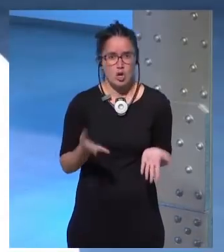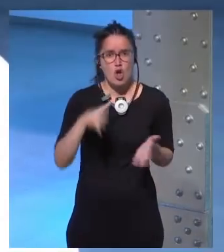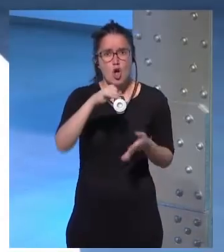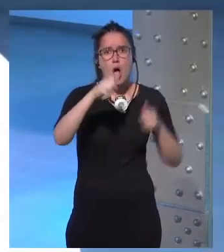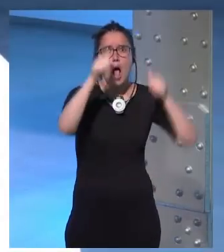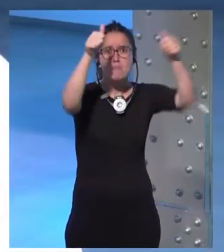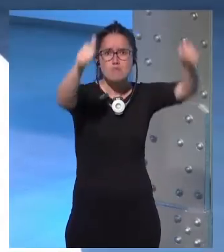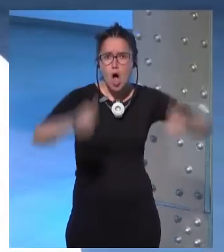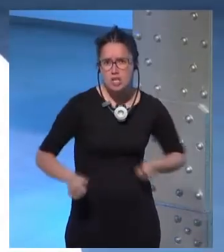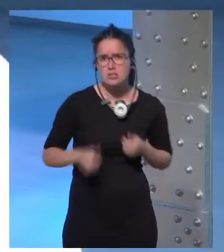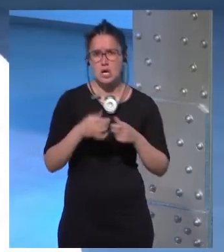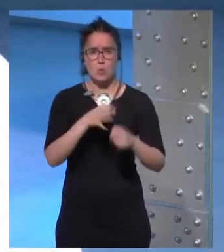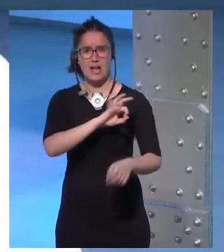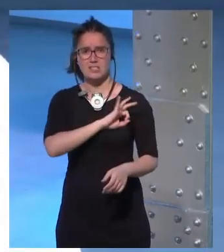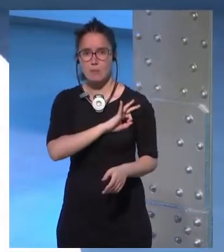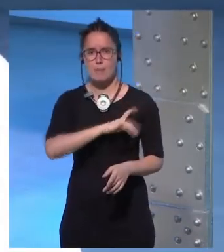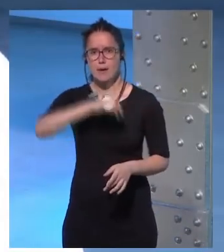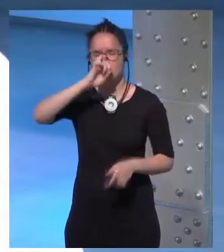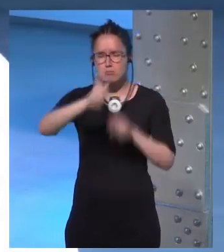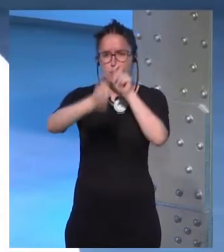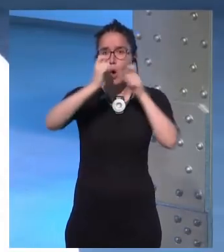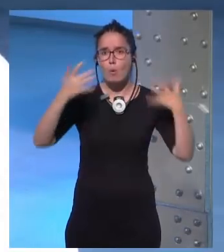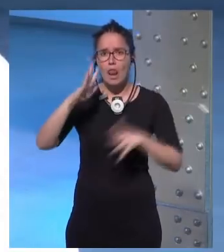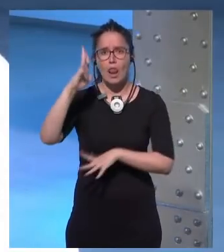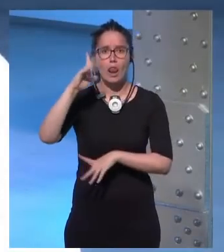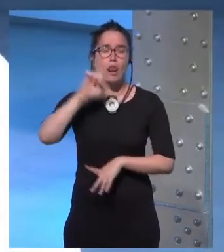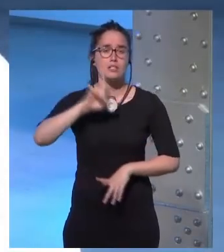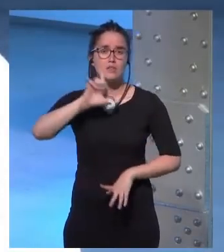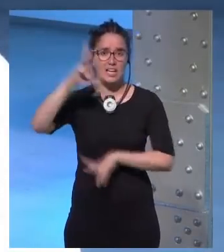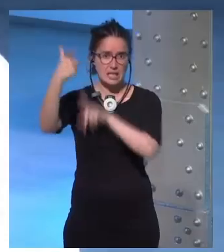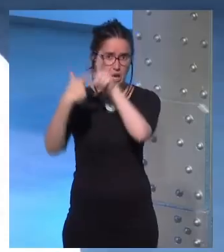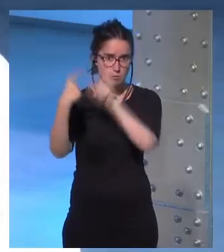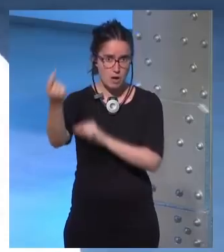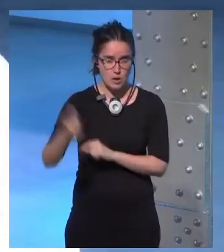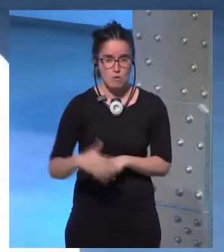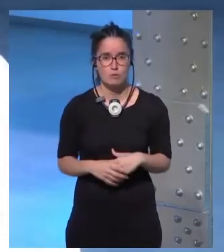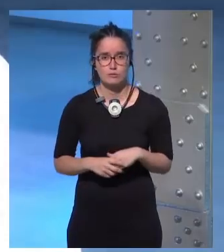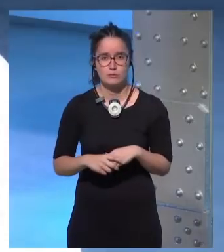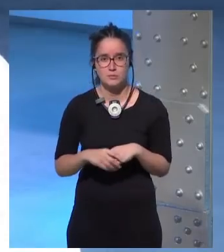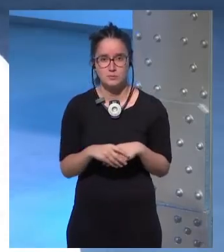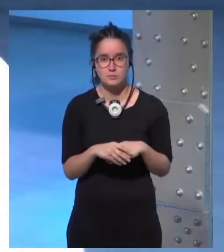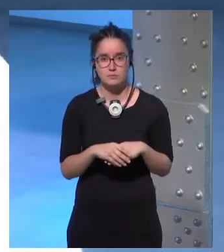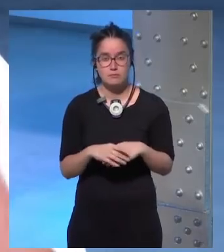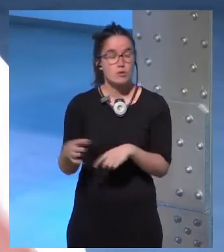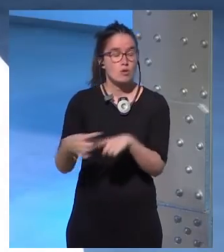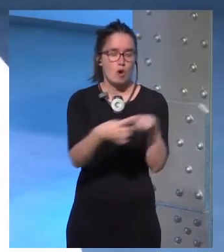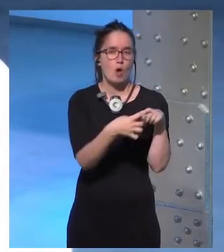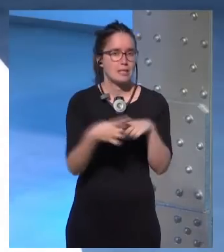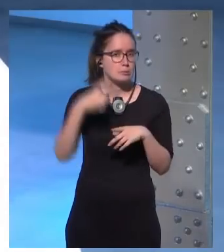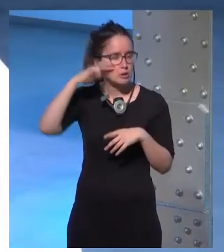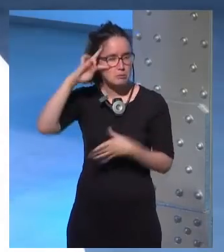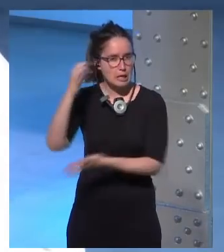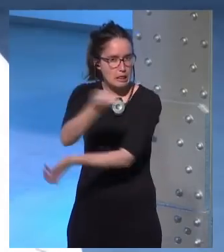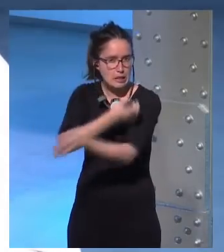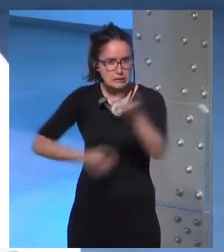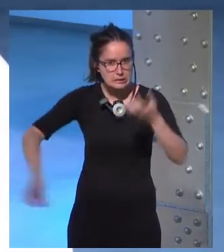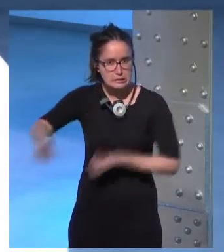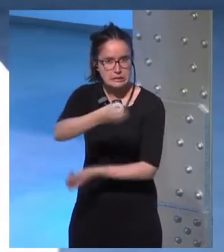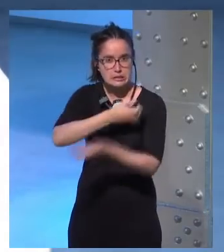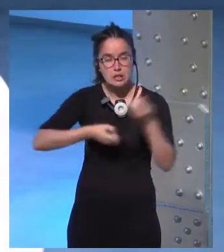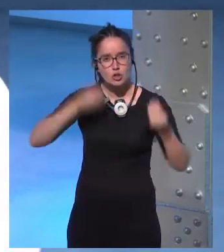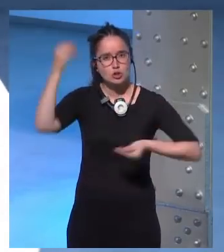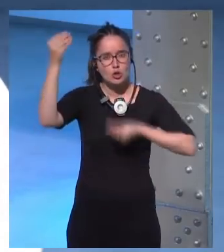have no problem doing that, because to me, you know, we're sharing experiences, and I believe in everything that I write.